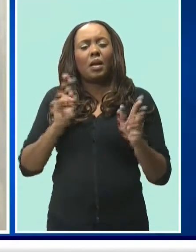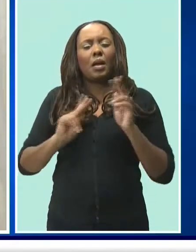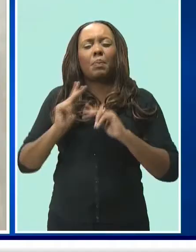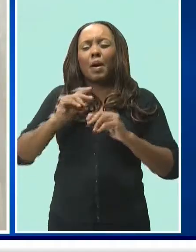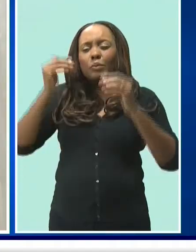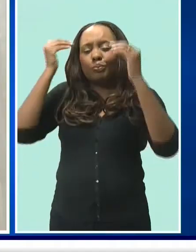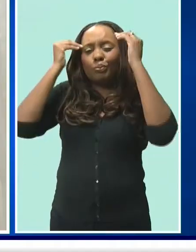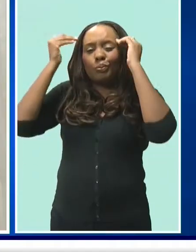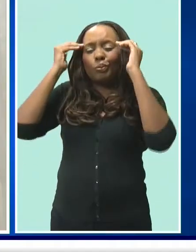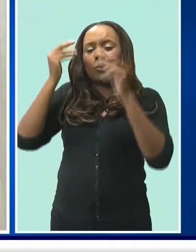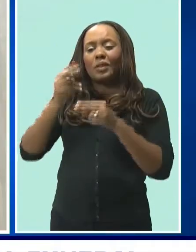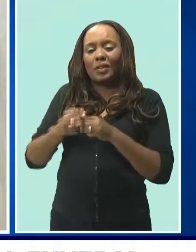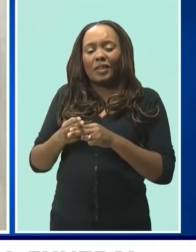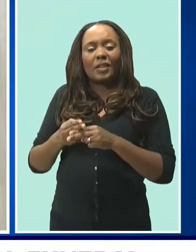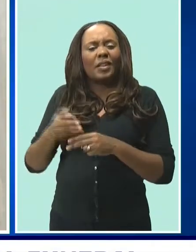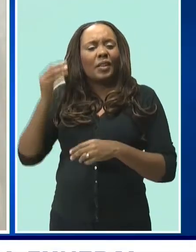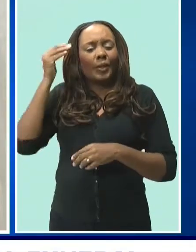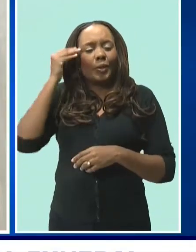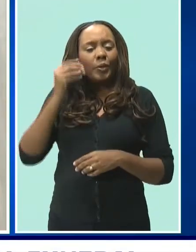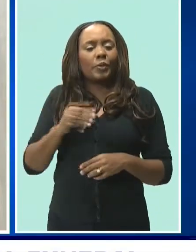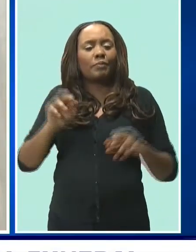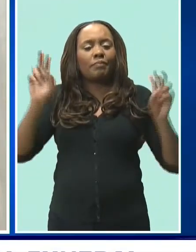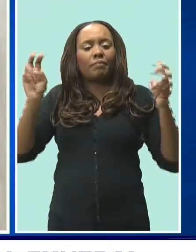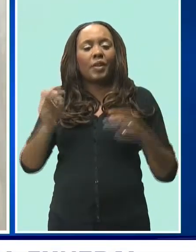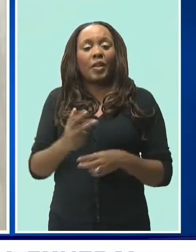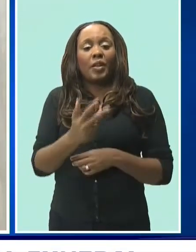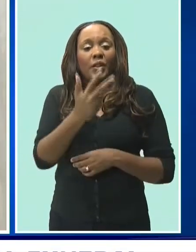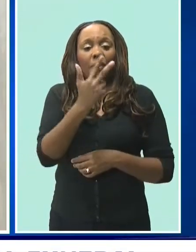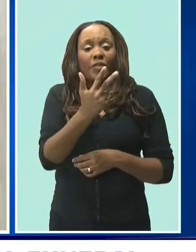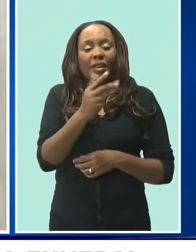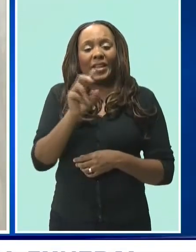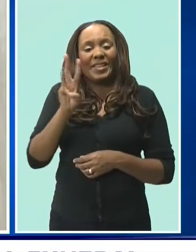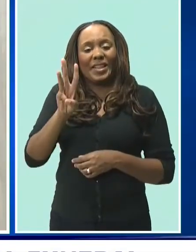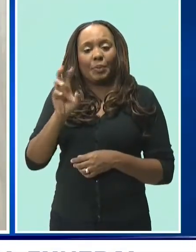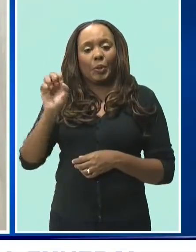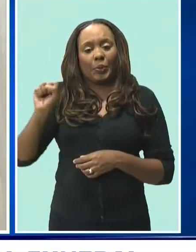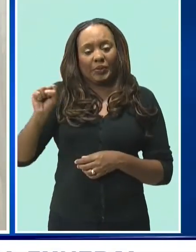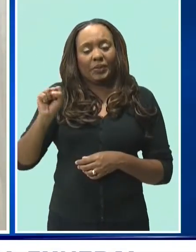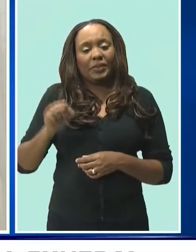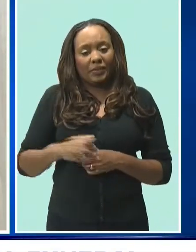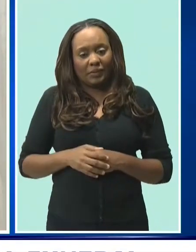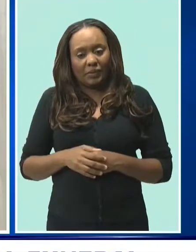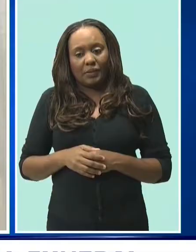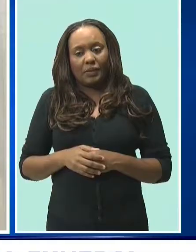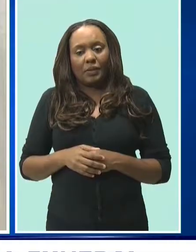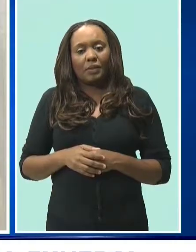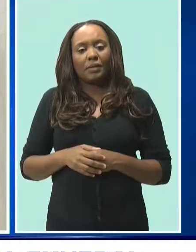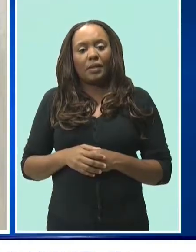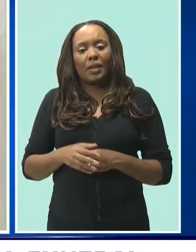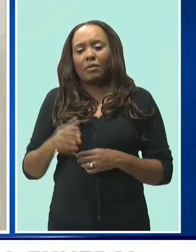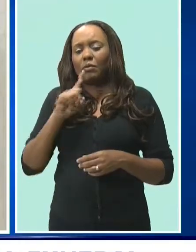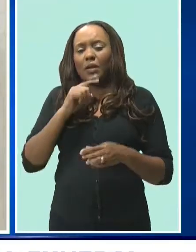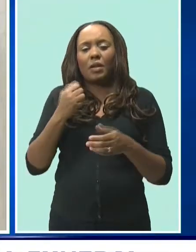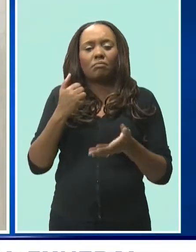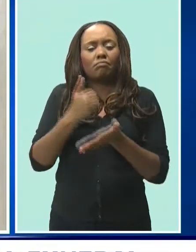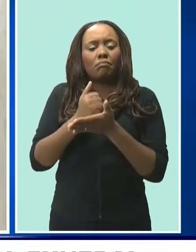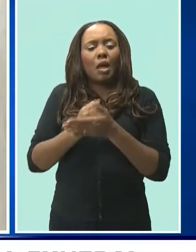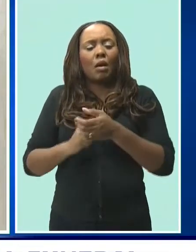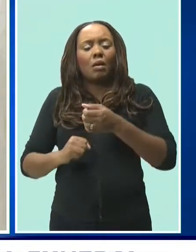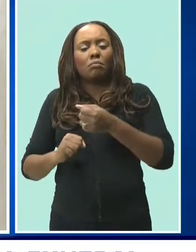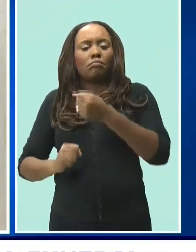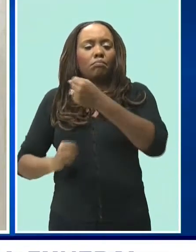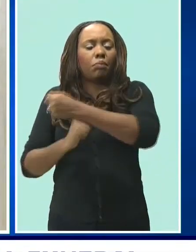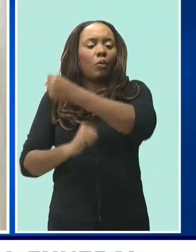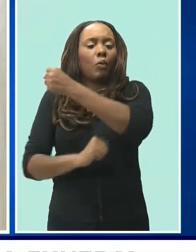cricketing world as the 3 Ws, was a masterful batsman who helped to lay the foundation for nearly 2 decades of